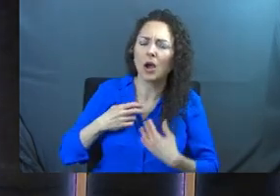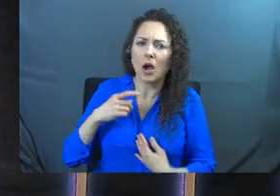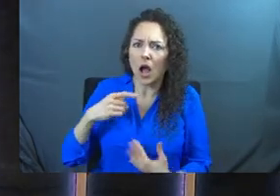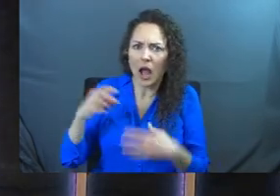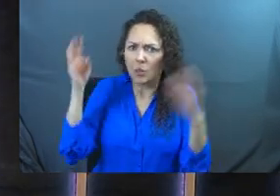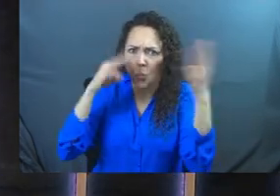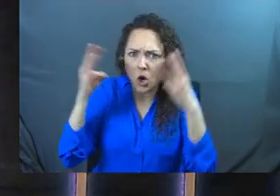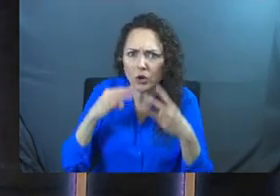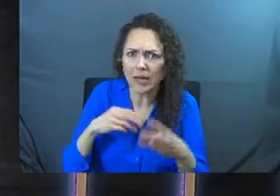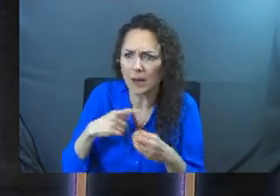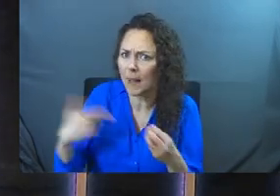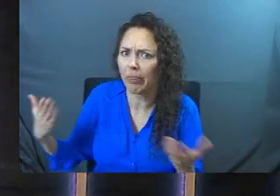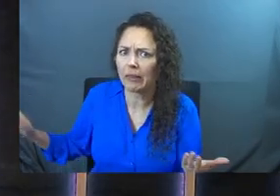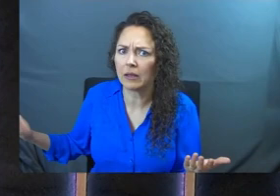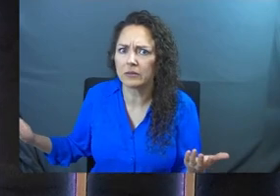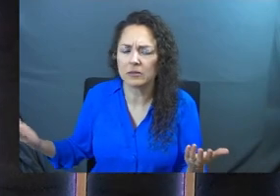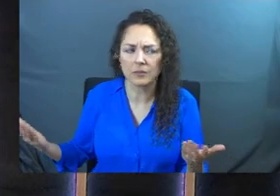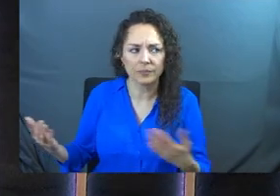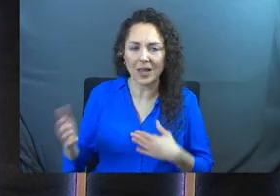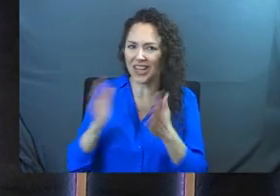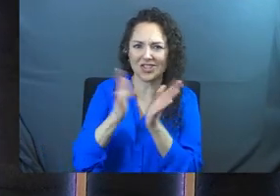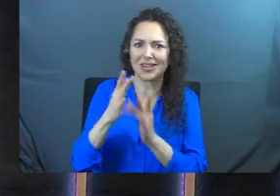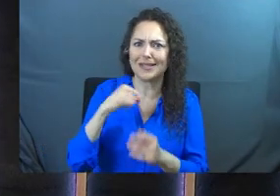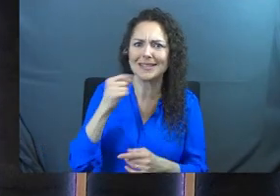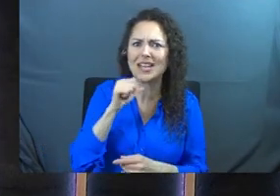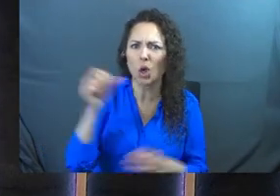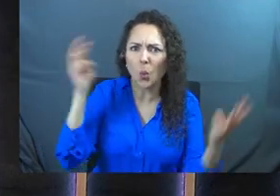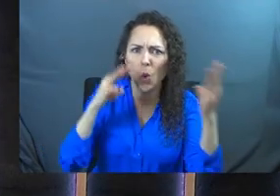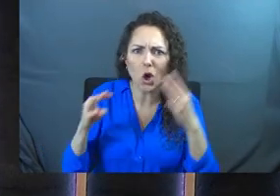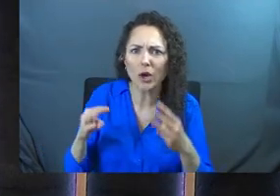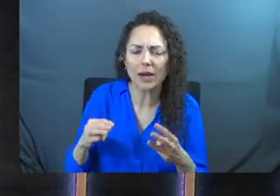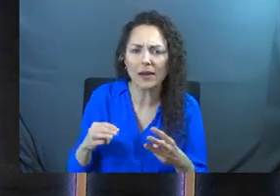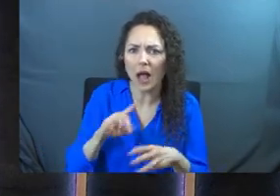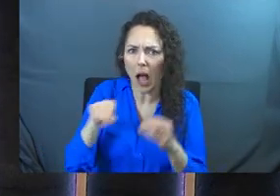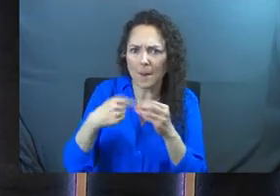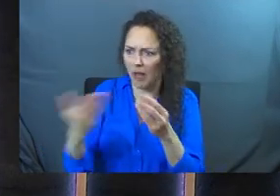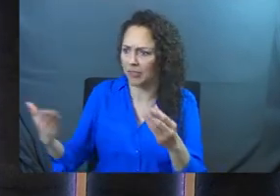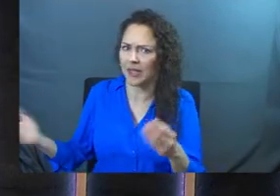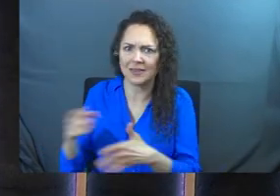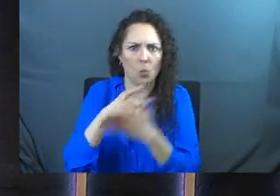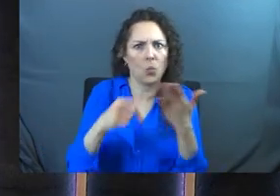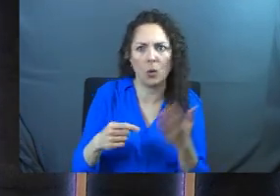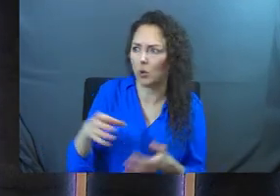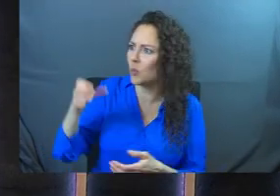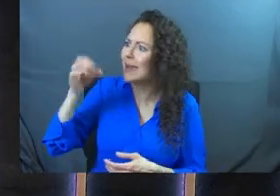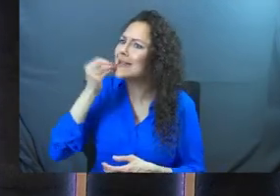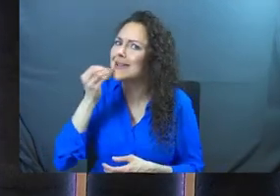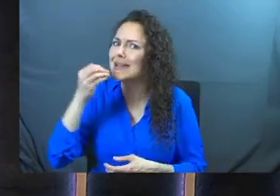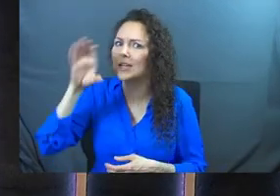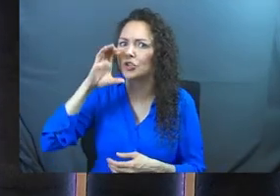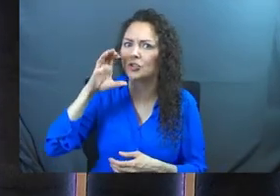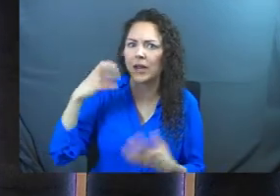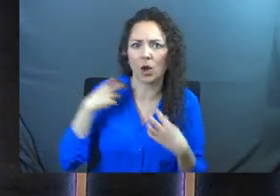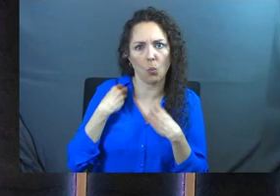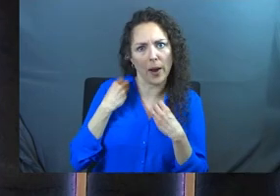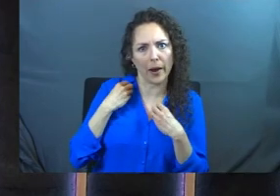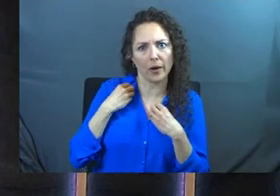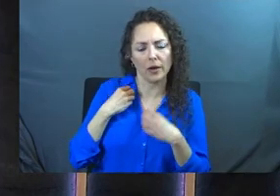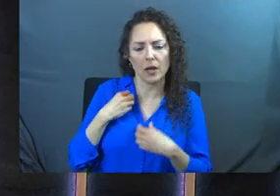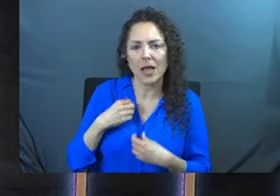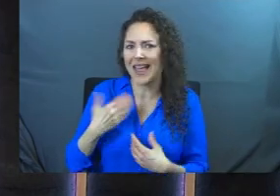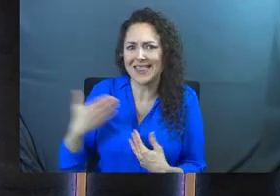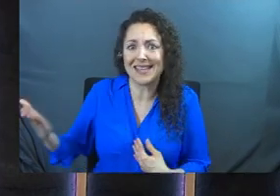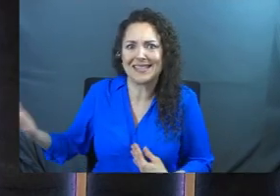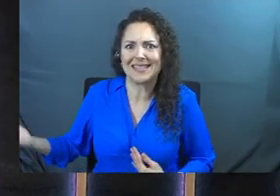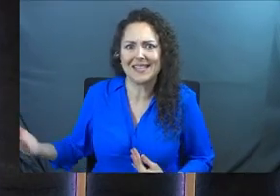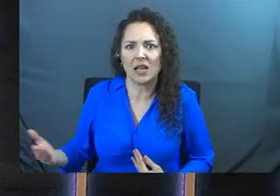these worries. And Jesus says this, so don't worry about these things, saying what will we eat? What will we drink? What will we wear? These